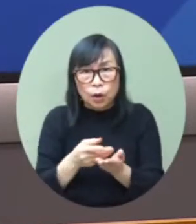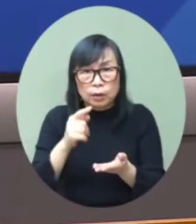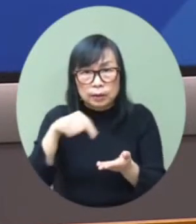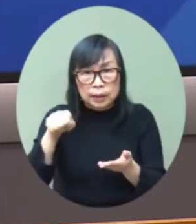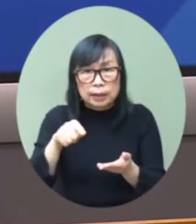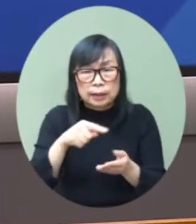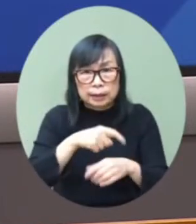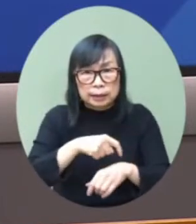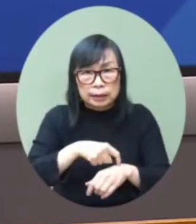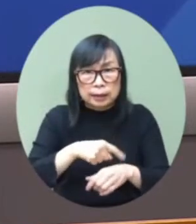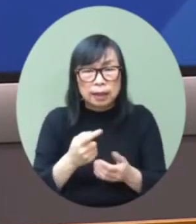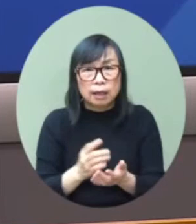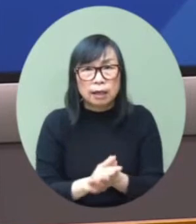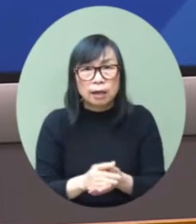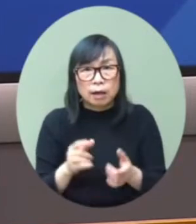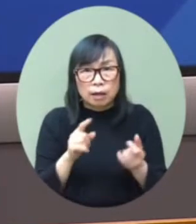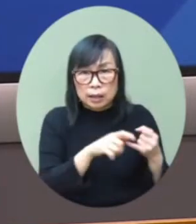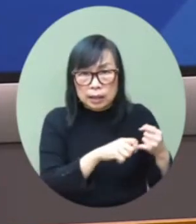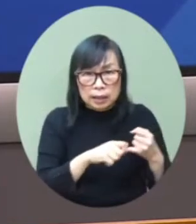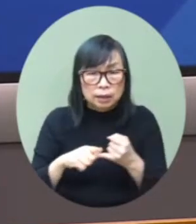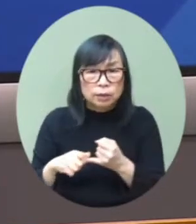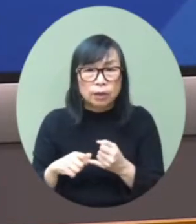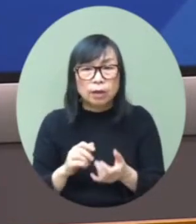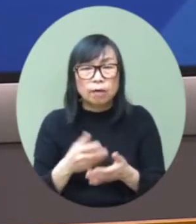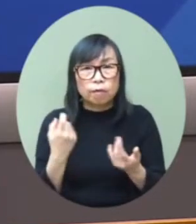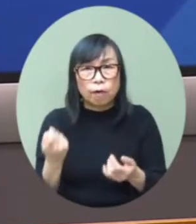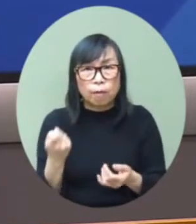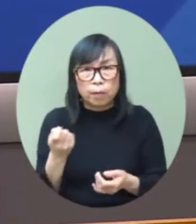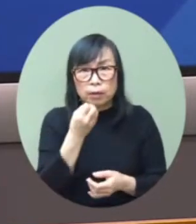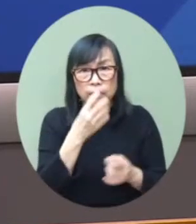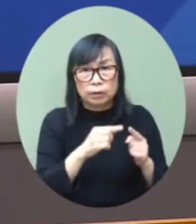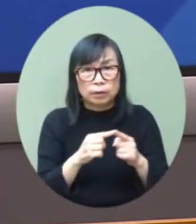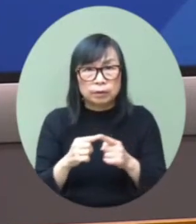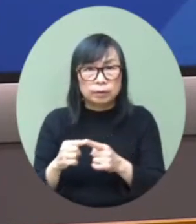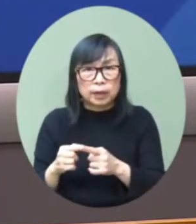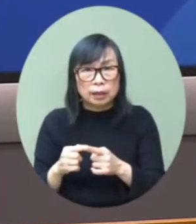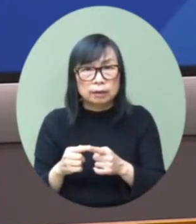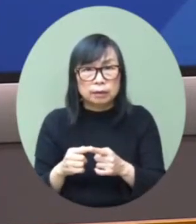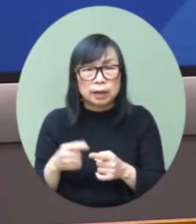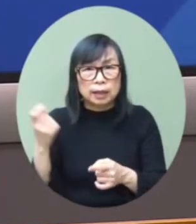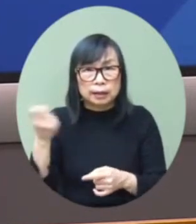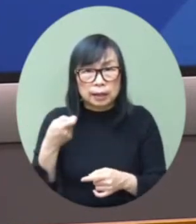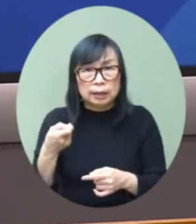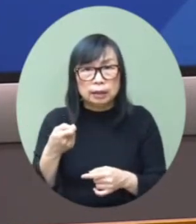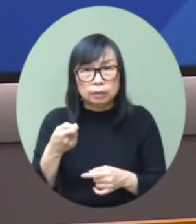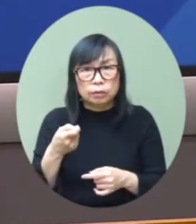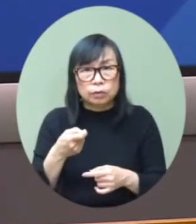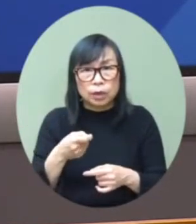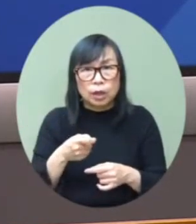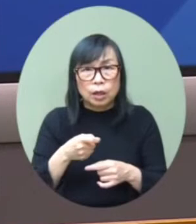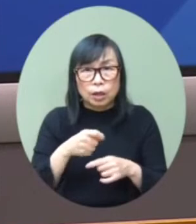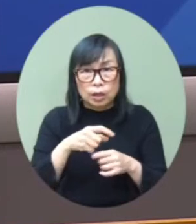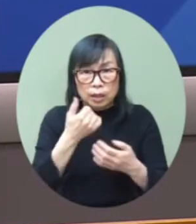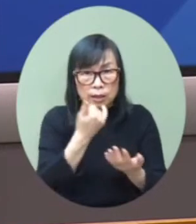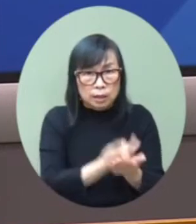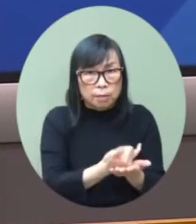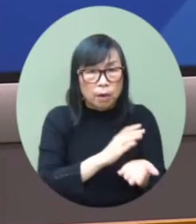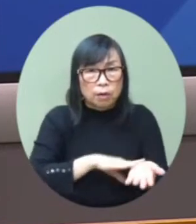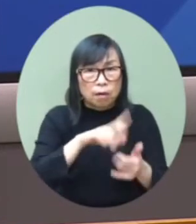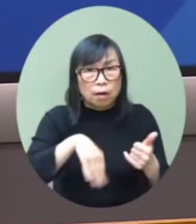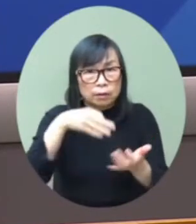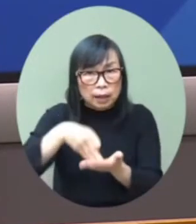Health permanent offices. Operating hours is now extended, which allow the